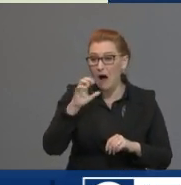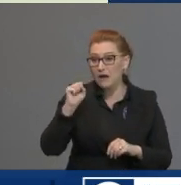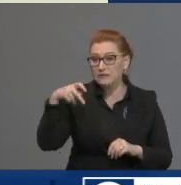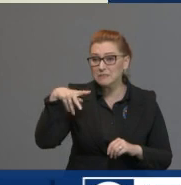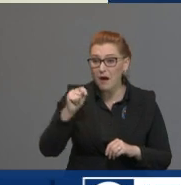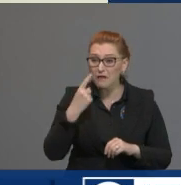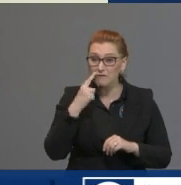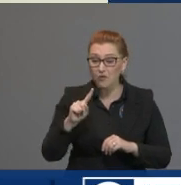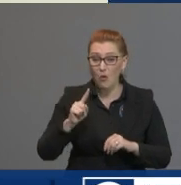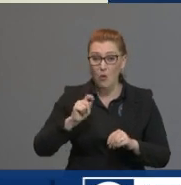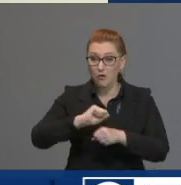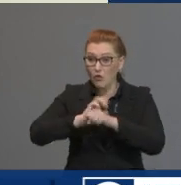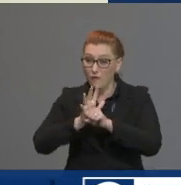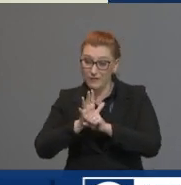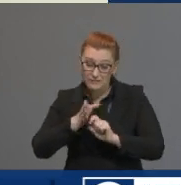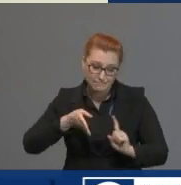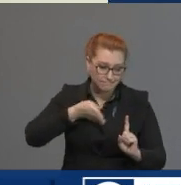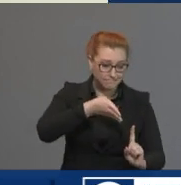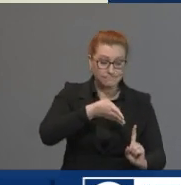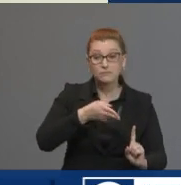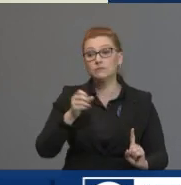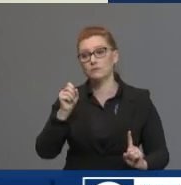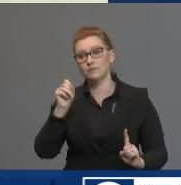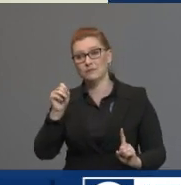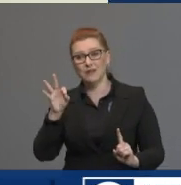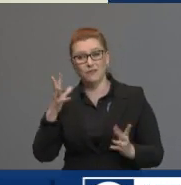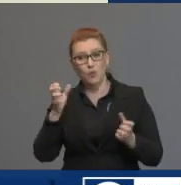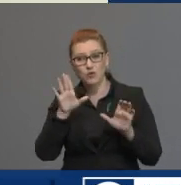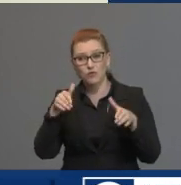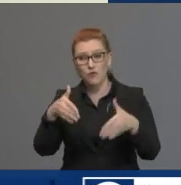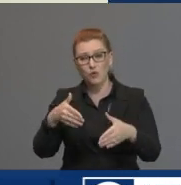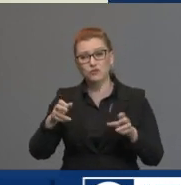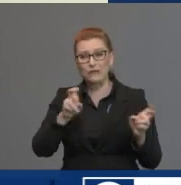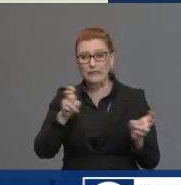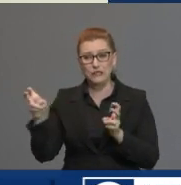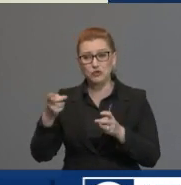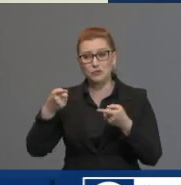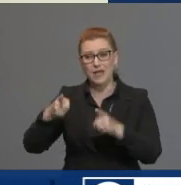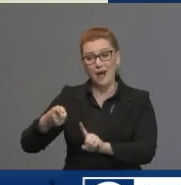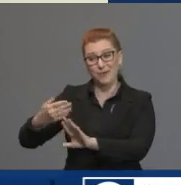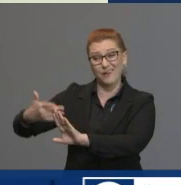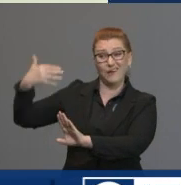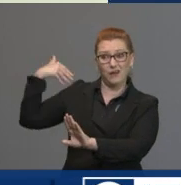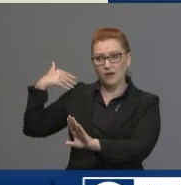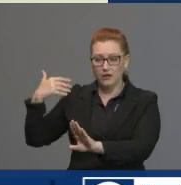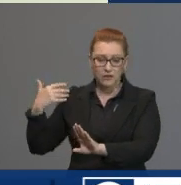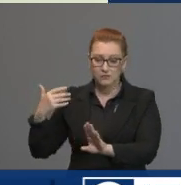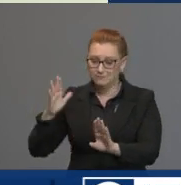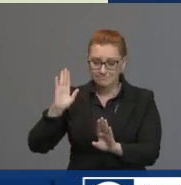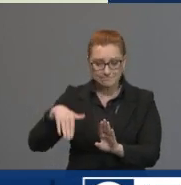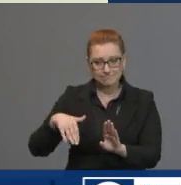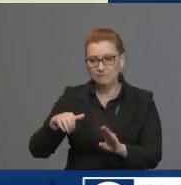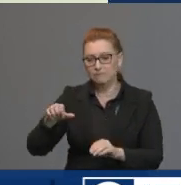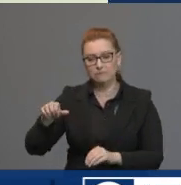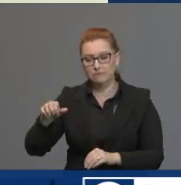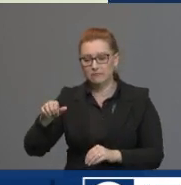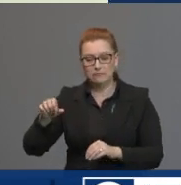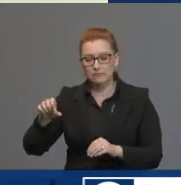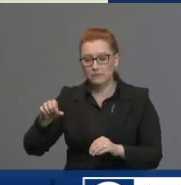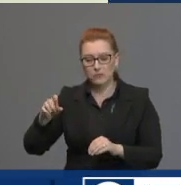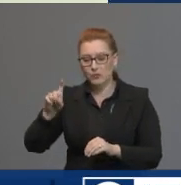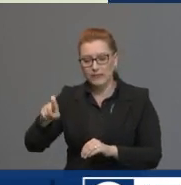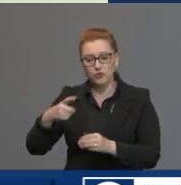are today. If you want to focus on issues that happened before then, we can do that at another press conference. We're talking about the